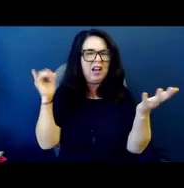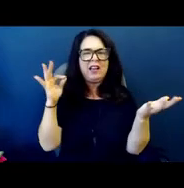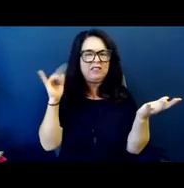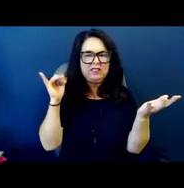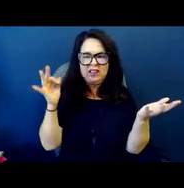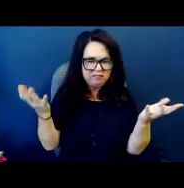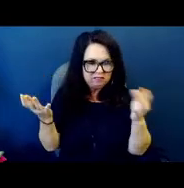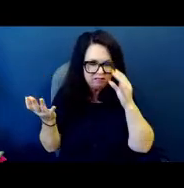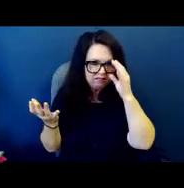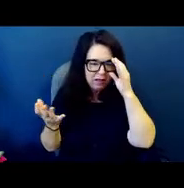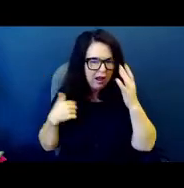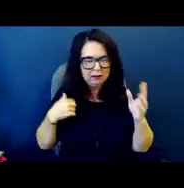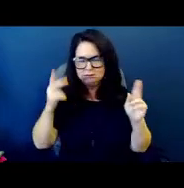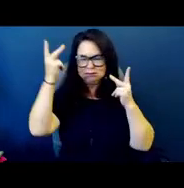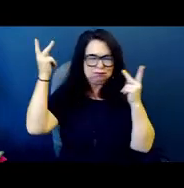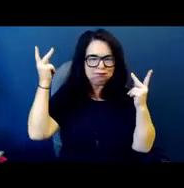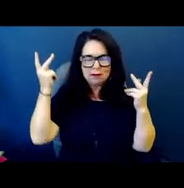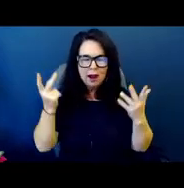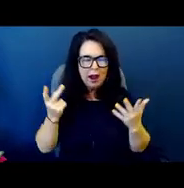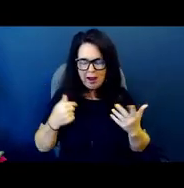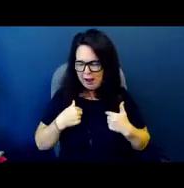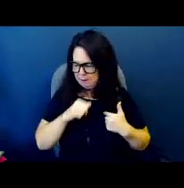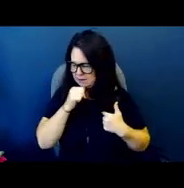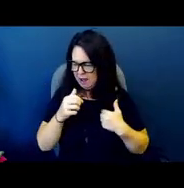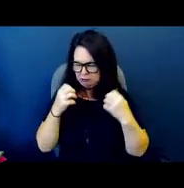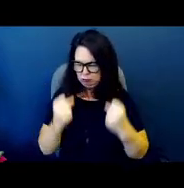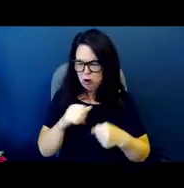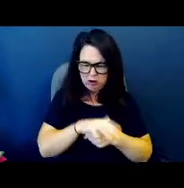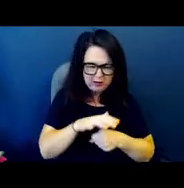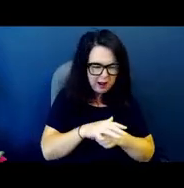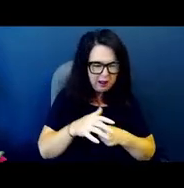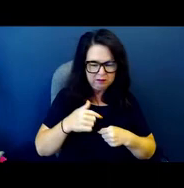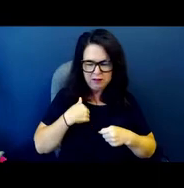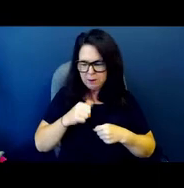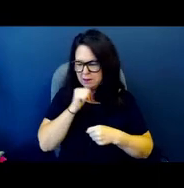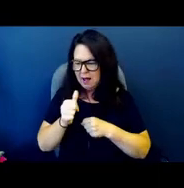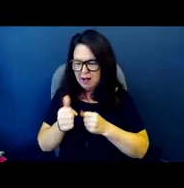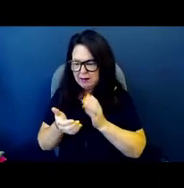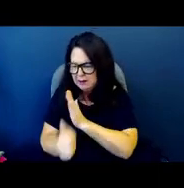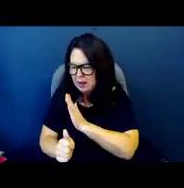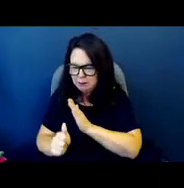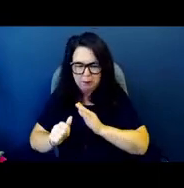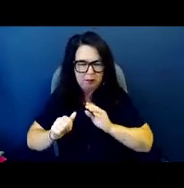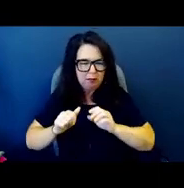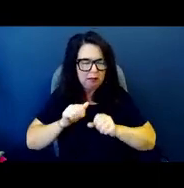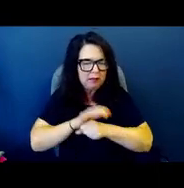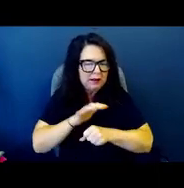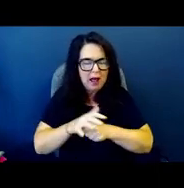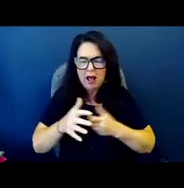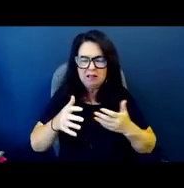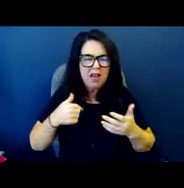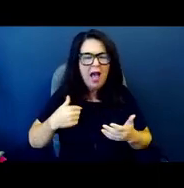not strong enough. I'm not capable enough. I'm gonna mess up. It's gonna be a complete